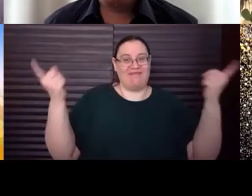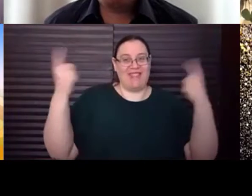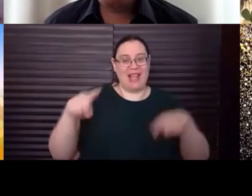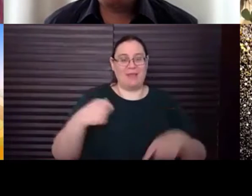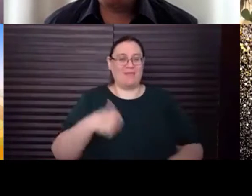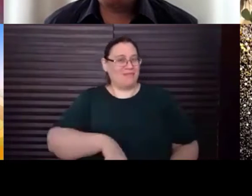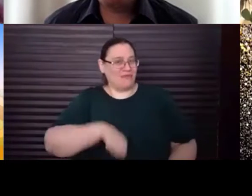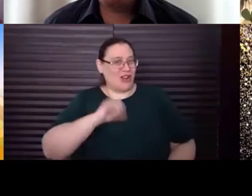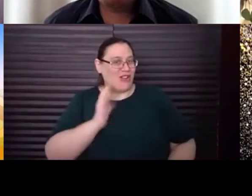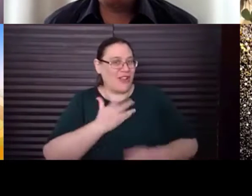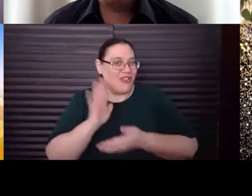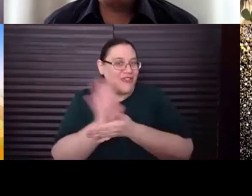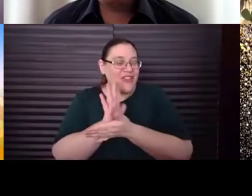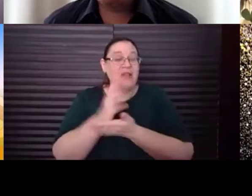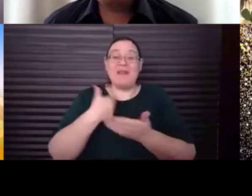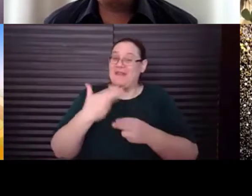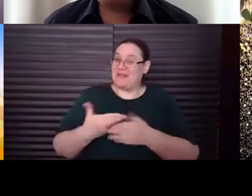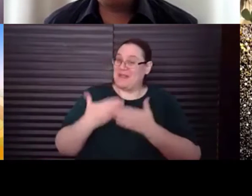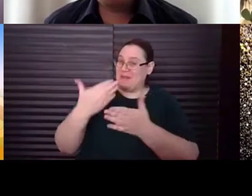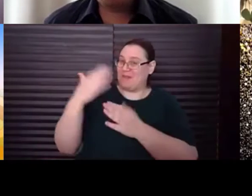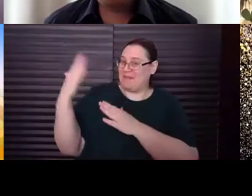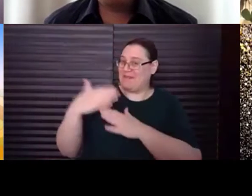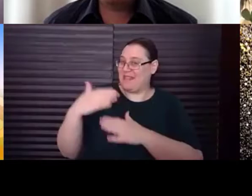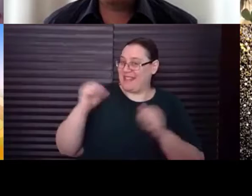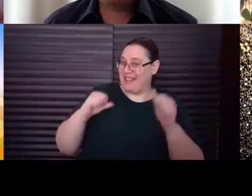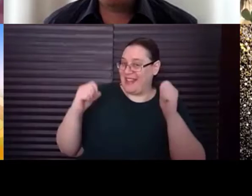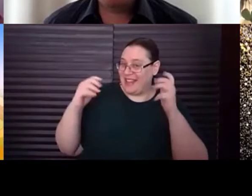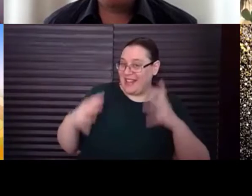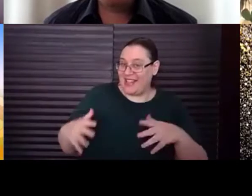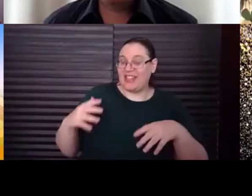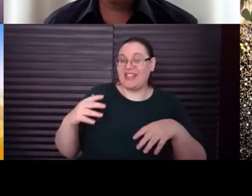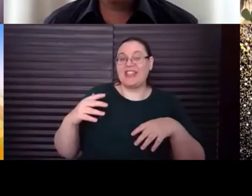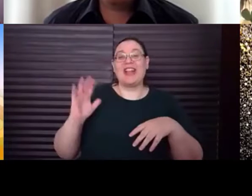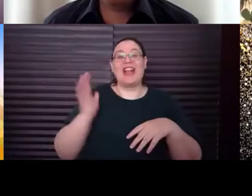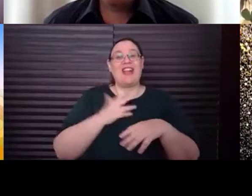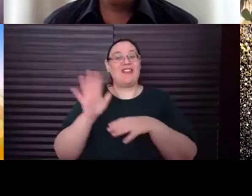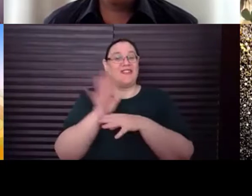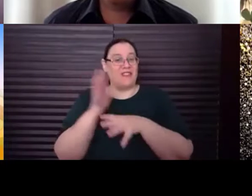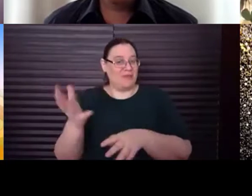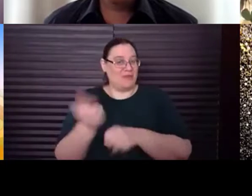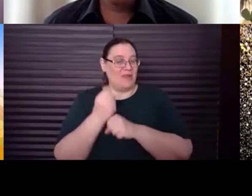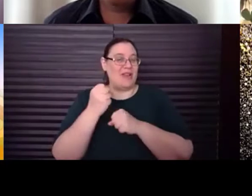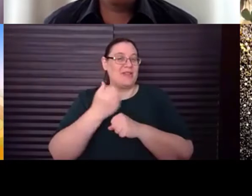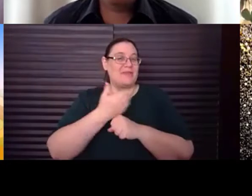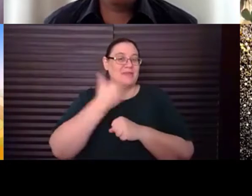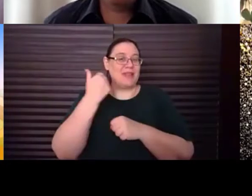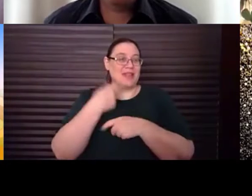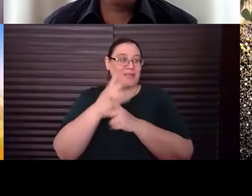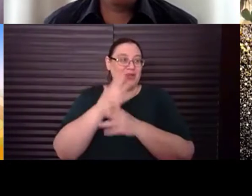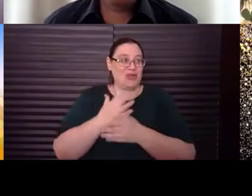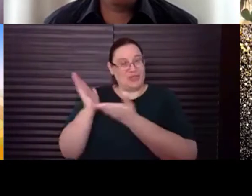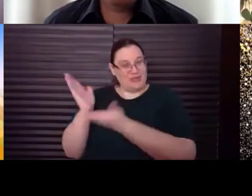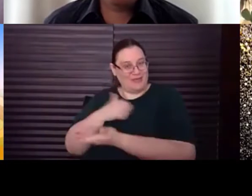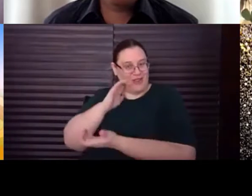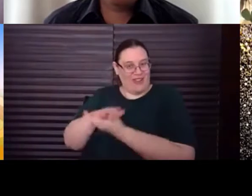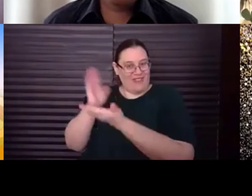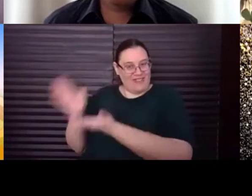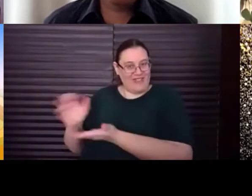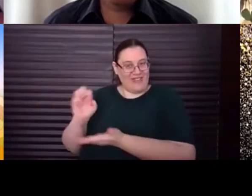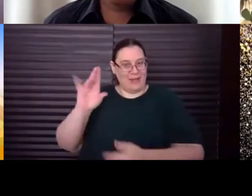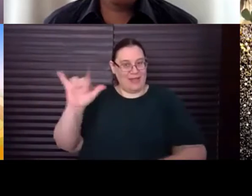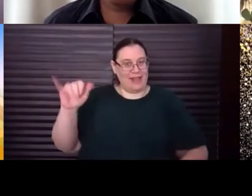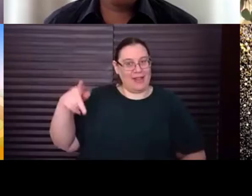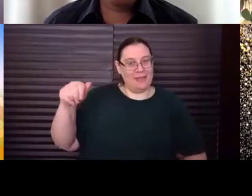this film. I got nominated for Best Actor, and our film won Best Producer for my wife, Emily